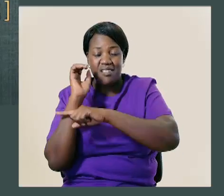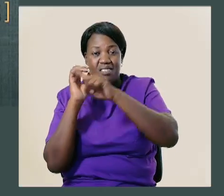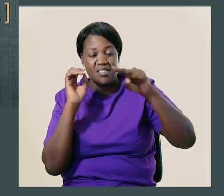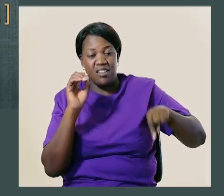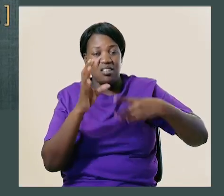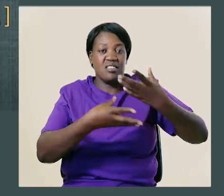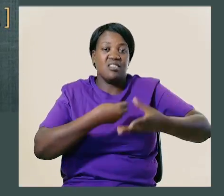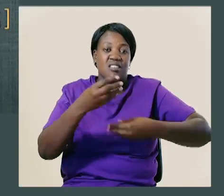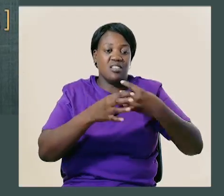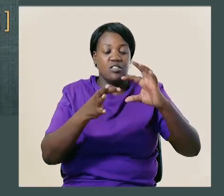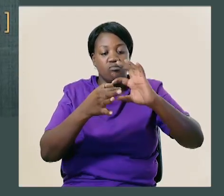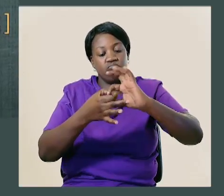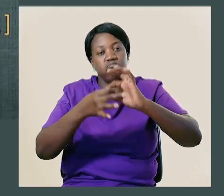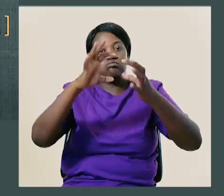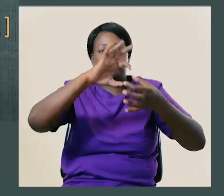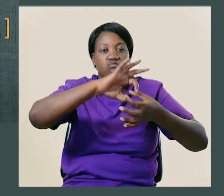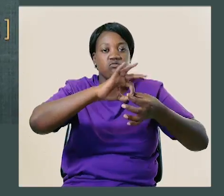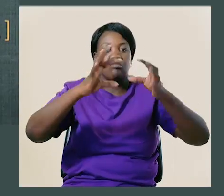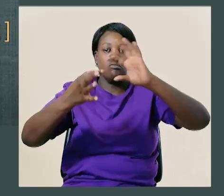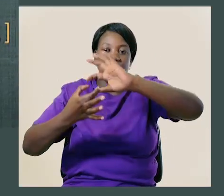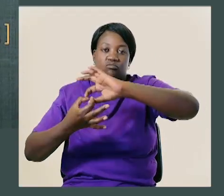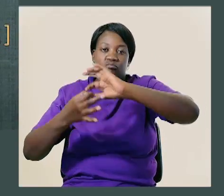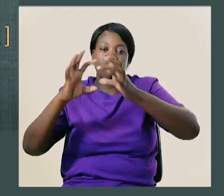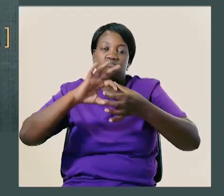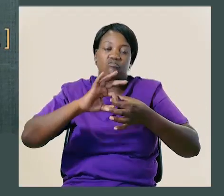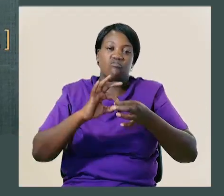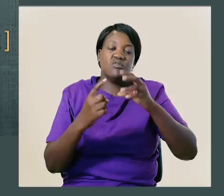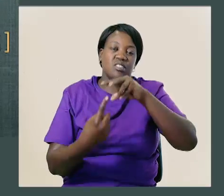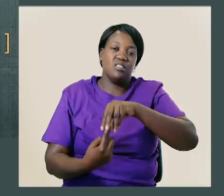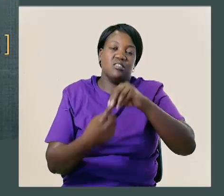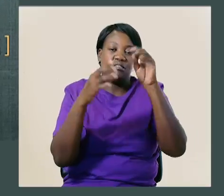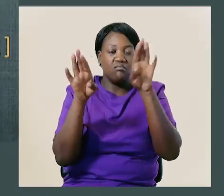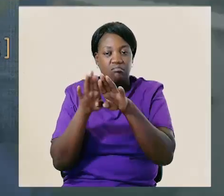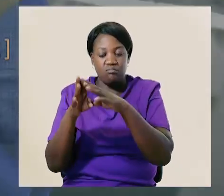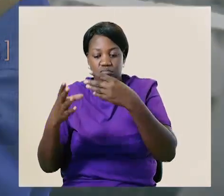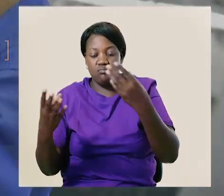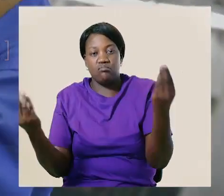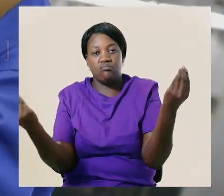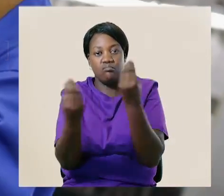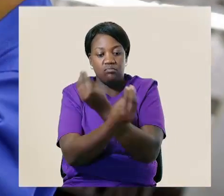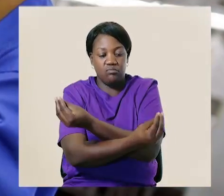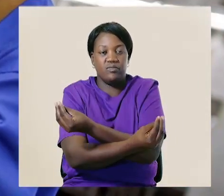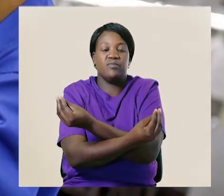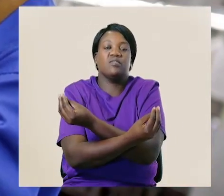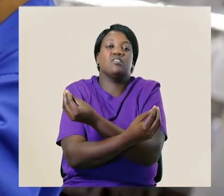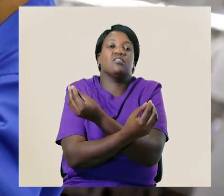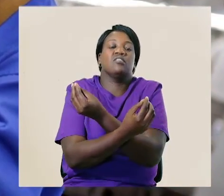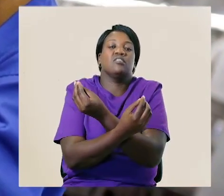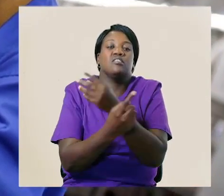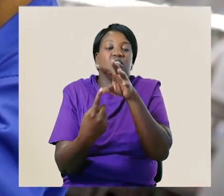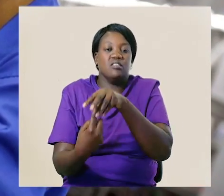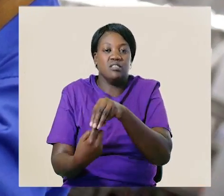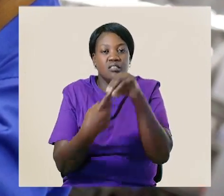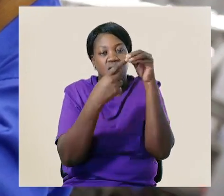economy is linked together by the process of specialization and exchange. Specialization is